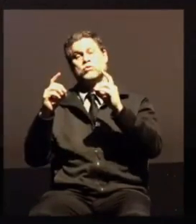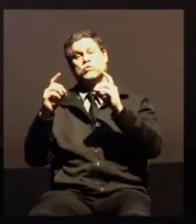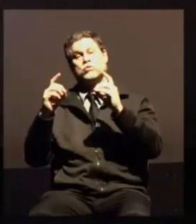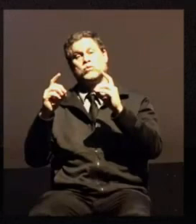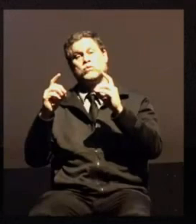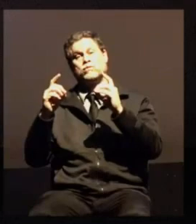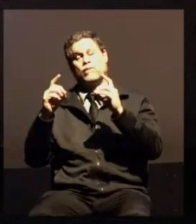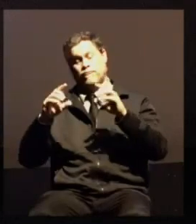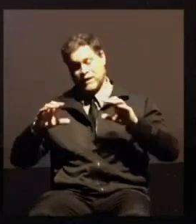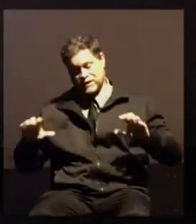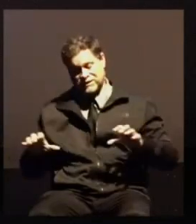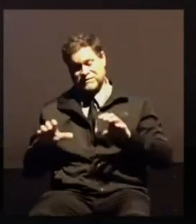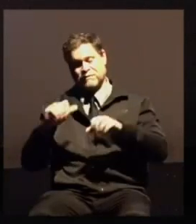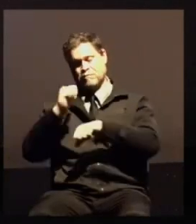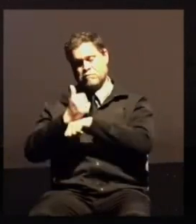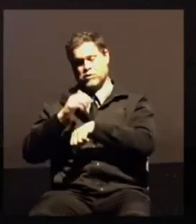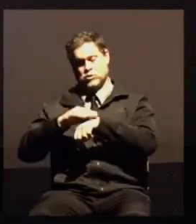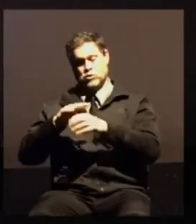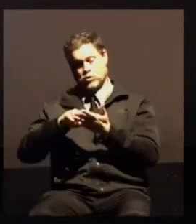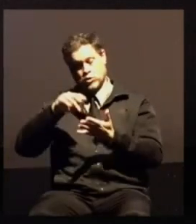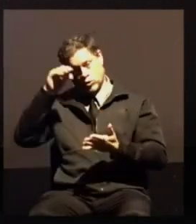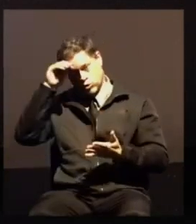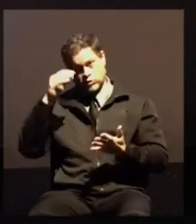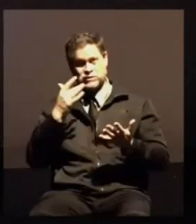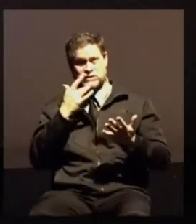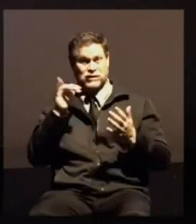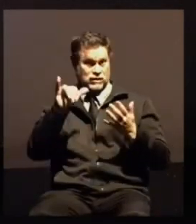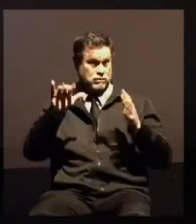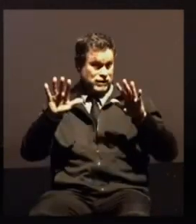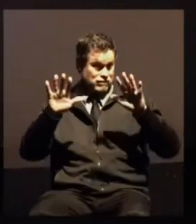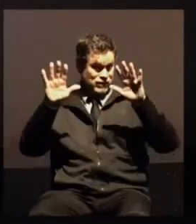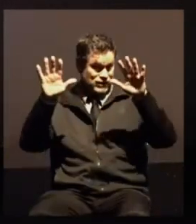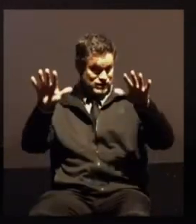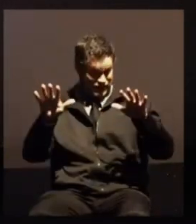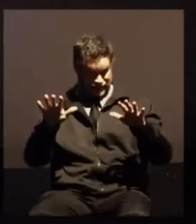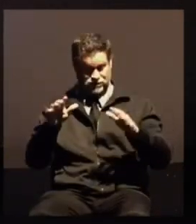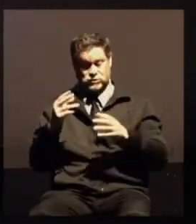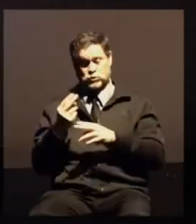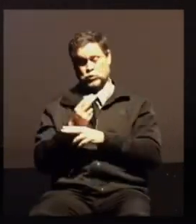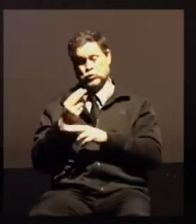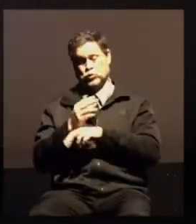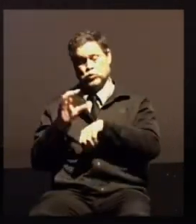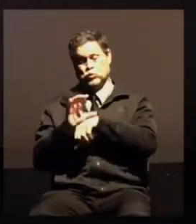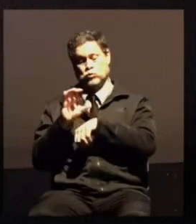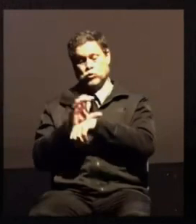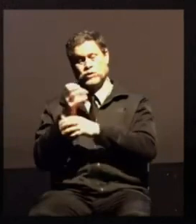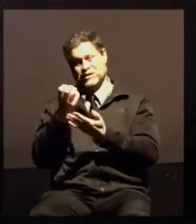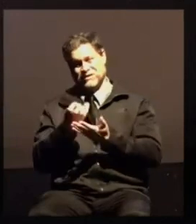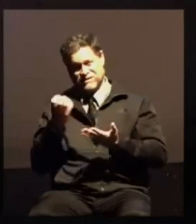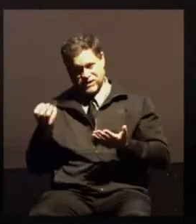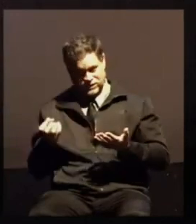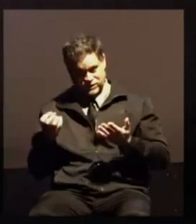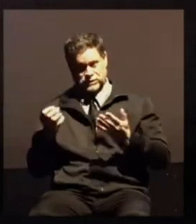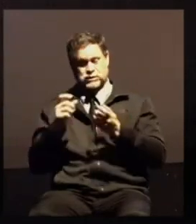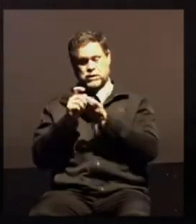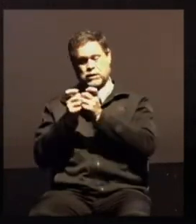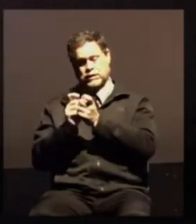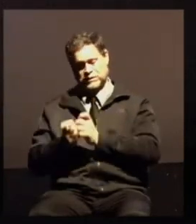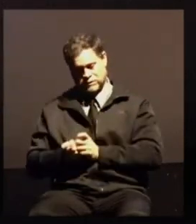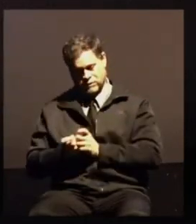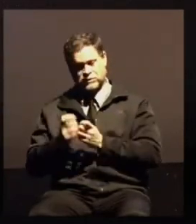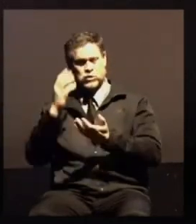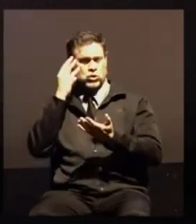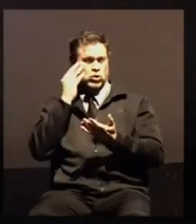educational activities based on their learning styles. Wouldn't that be amazing? And also use that computing device to customize their